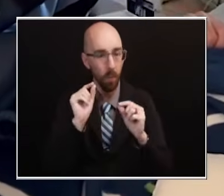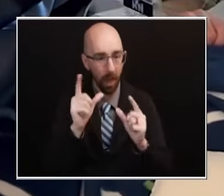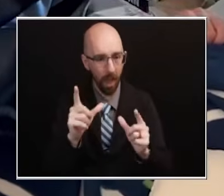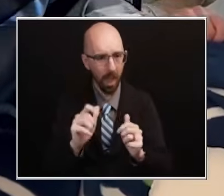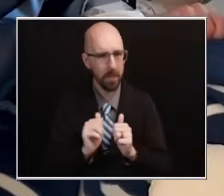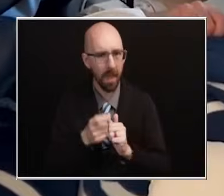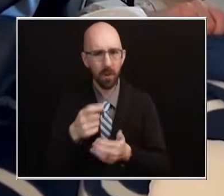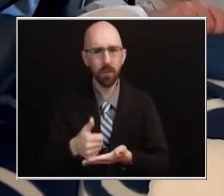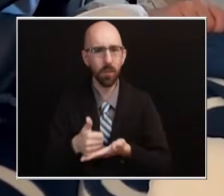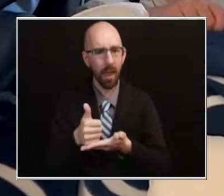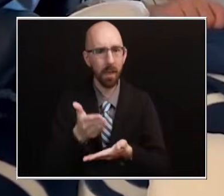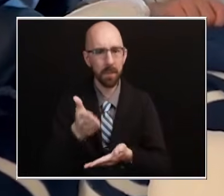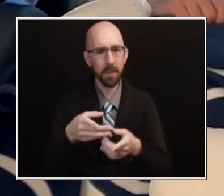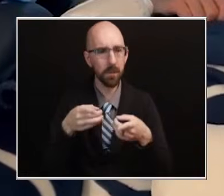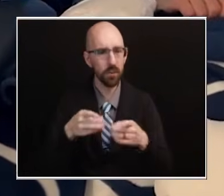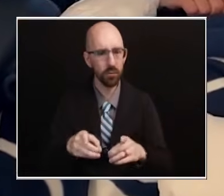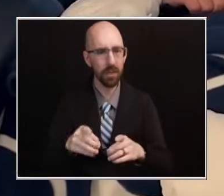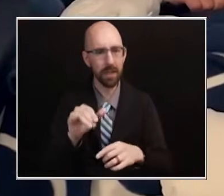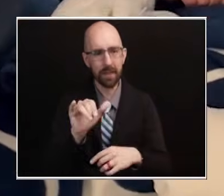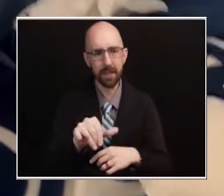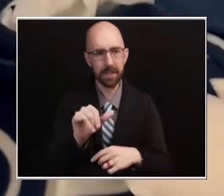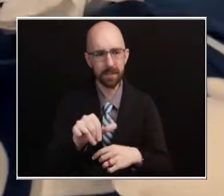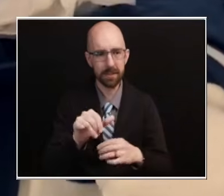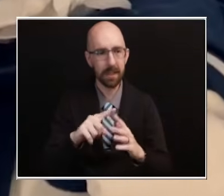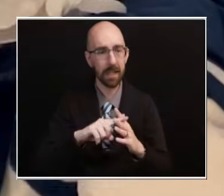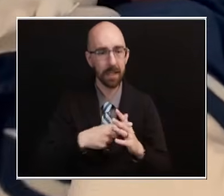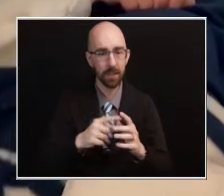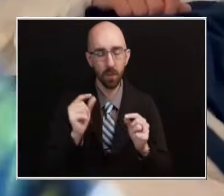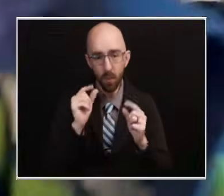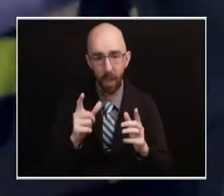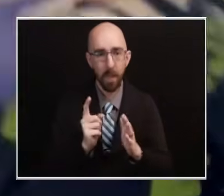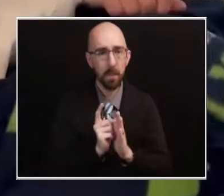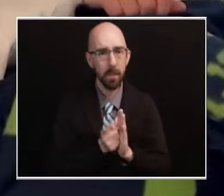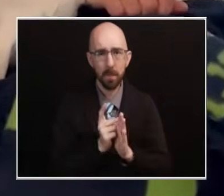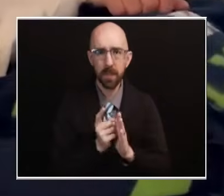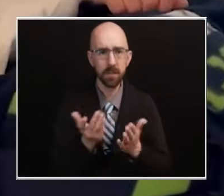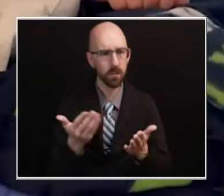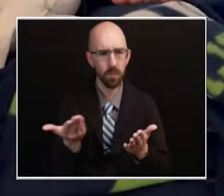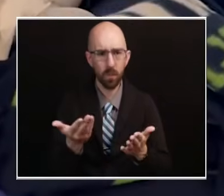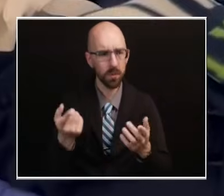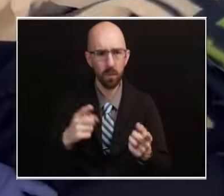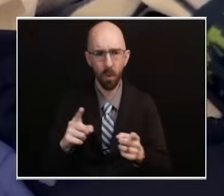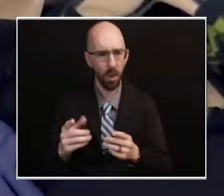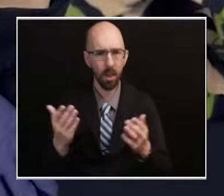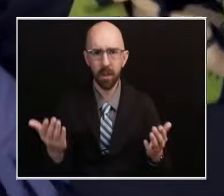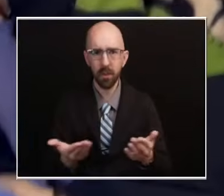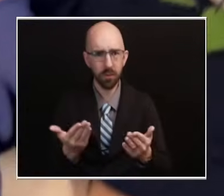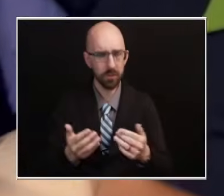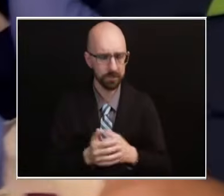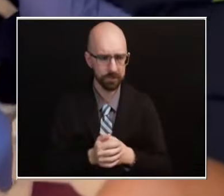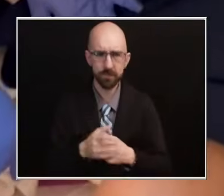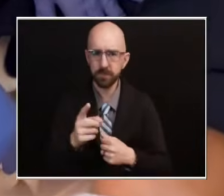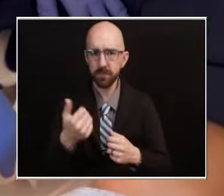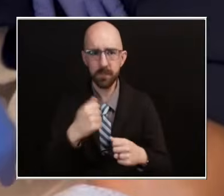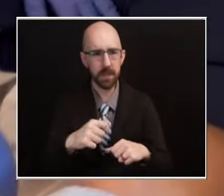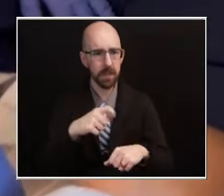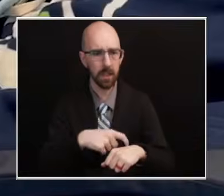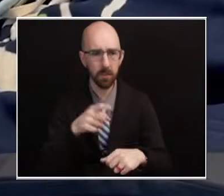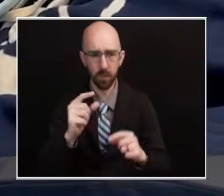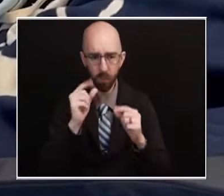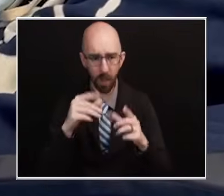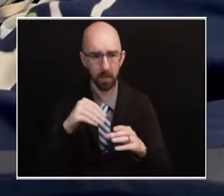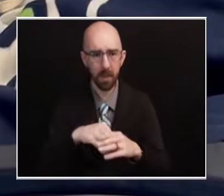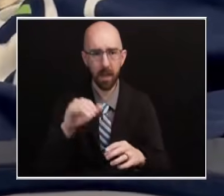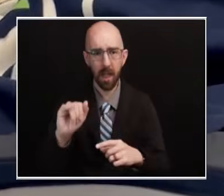him during these initial wake-up moments? What was going on here? Yeah, I think anytime you're waking up in the ICU, we try to